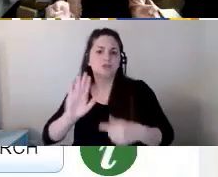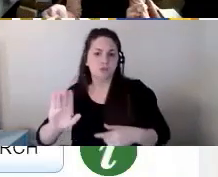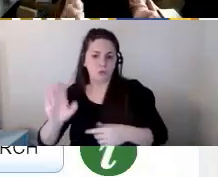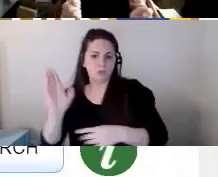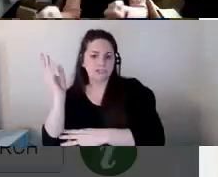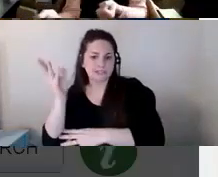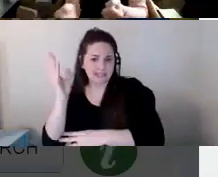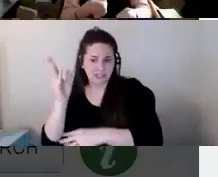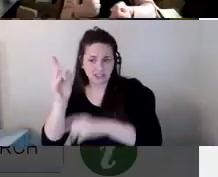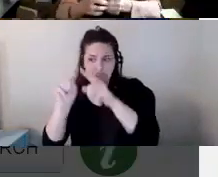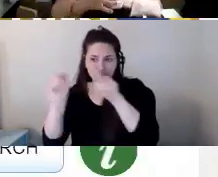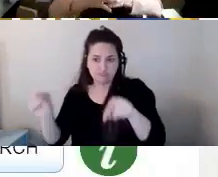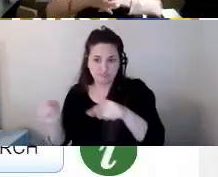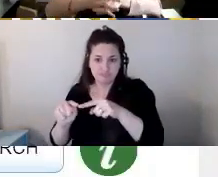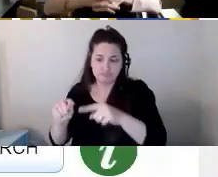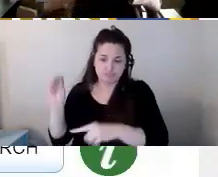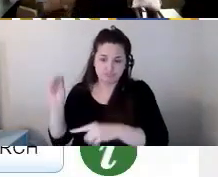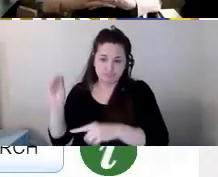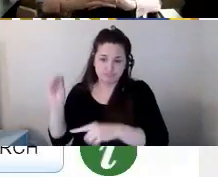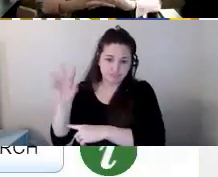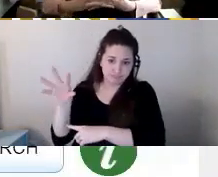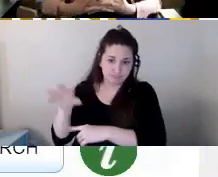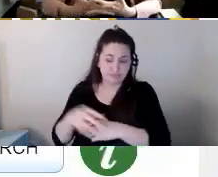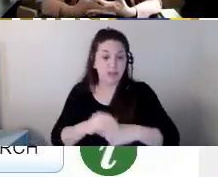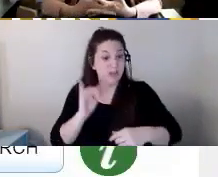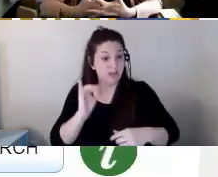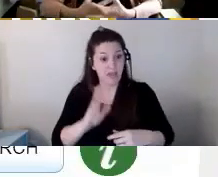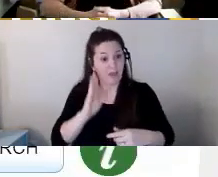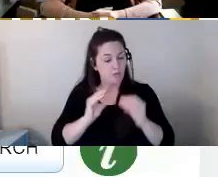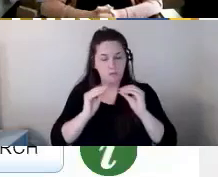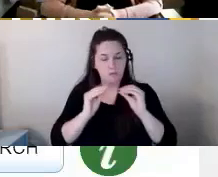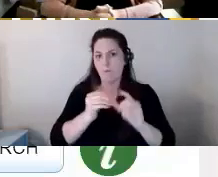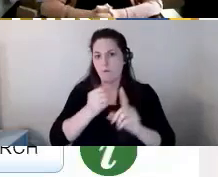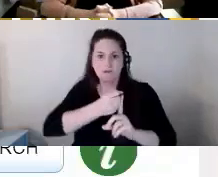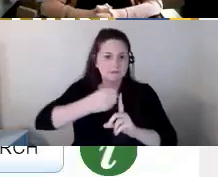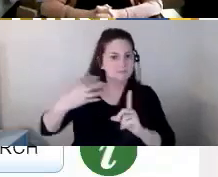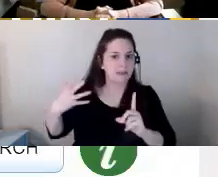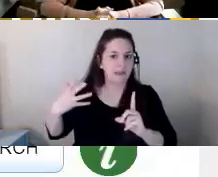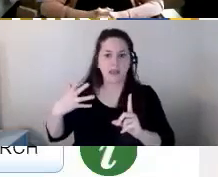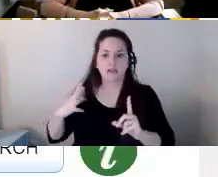presentation, and that will further expand your